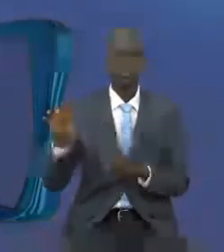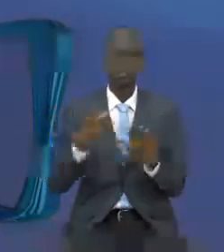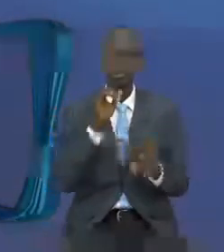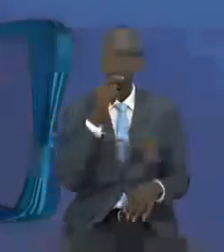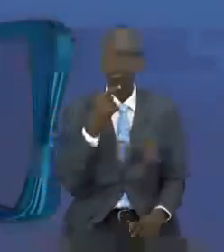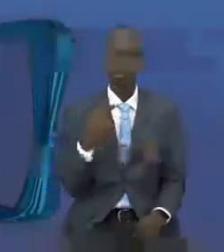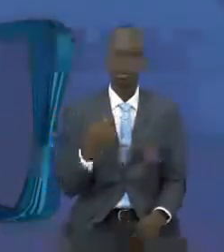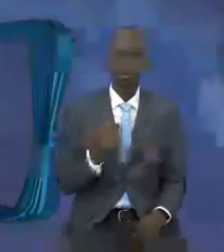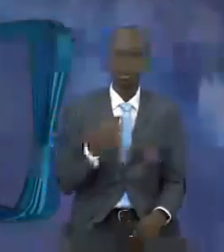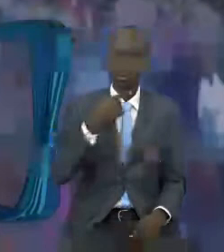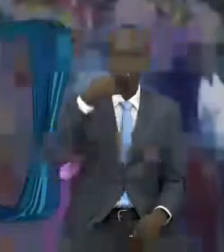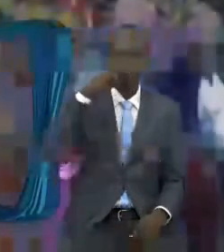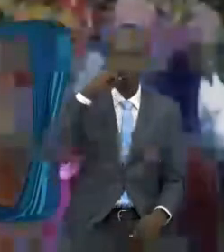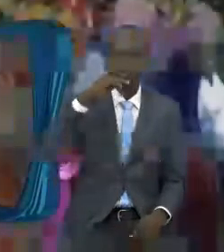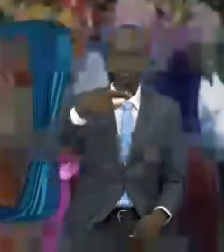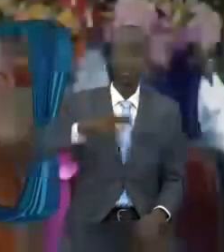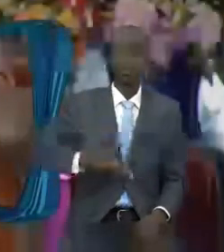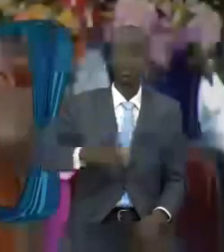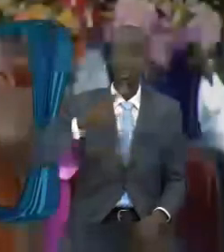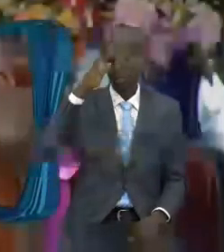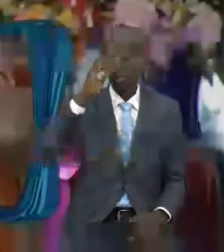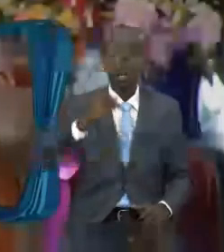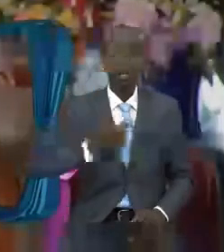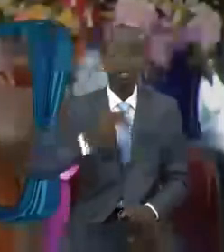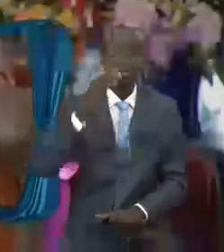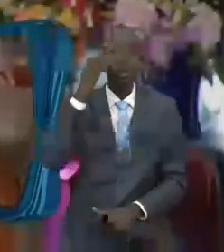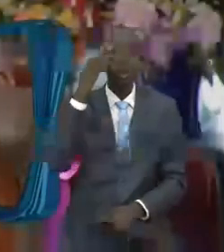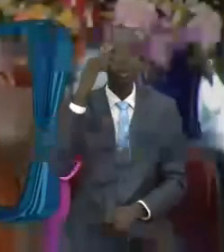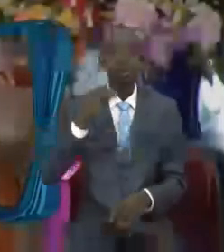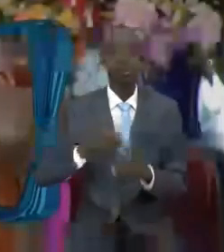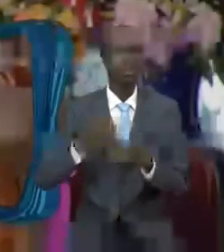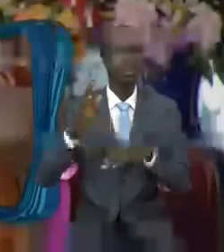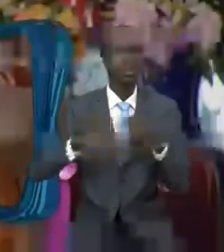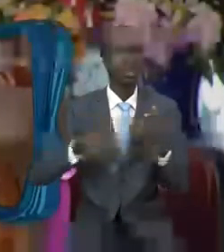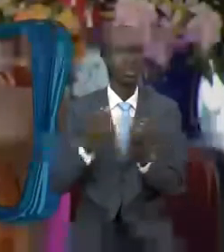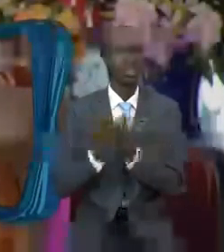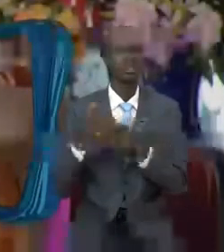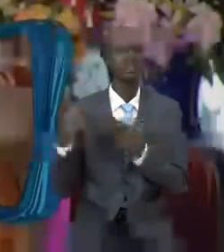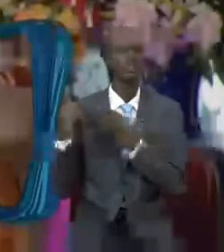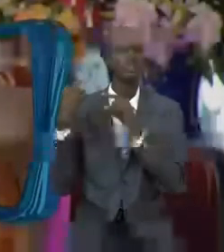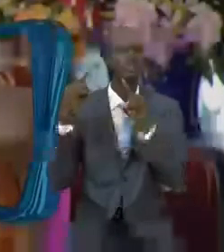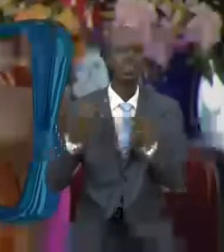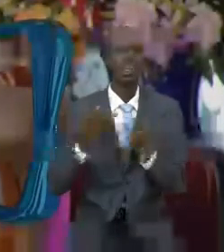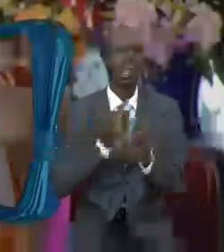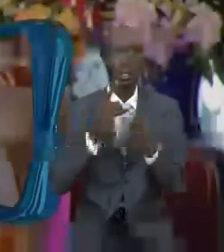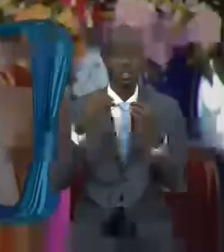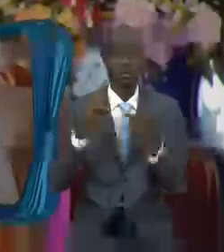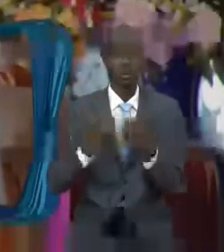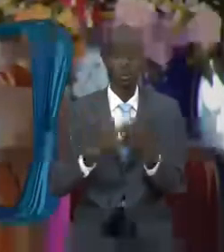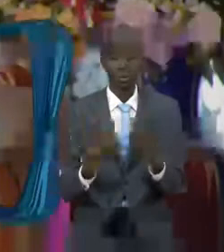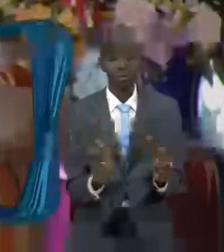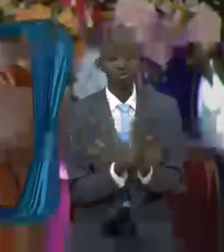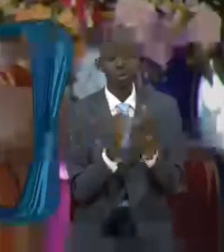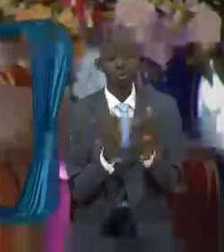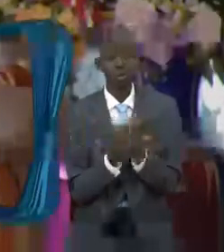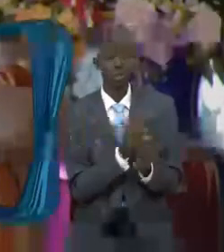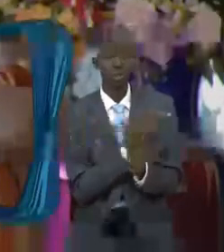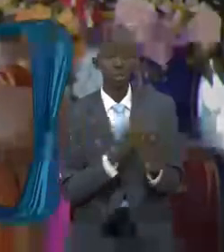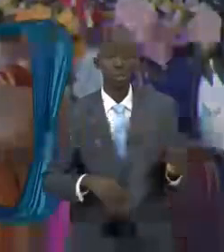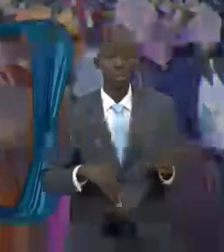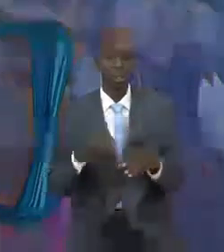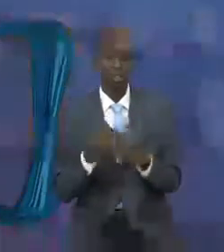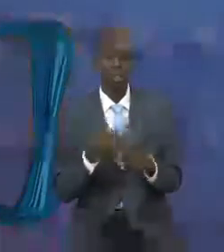I preach that since I came to know him in chapter 9. And then